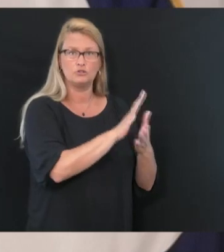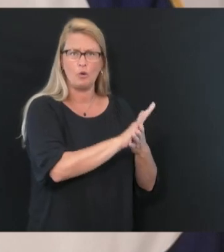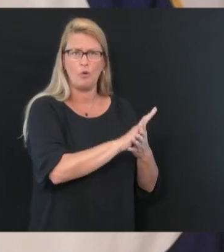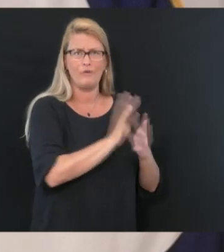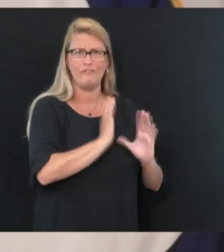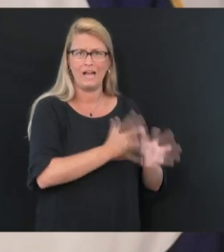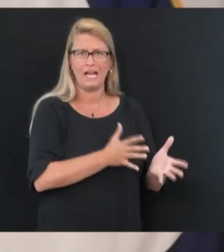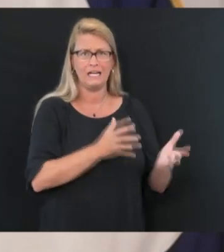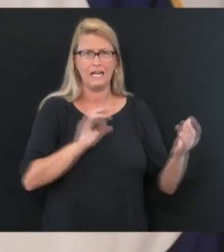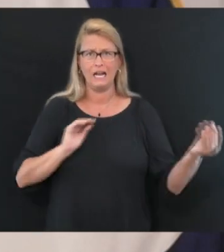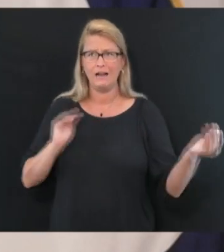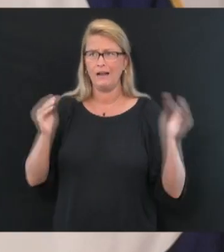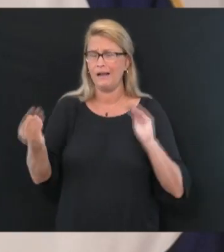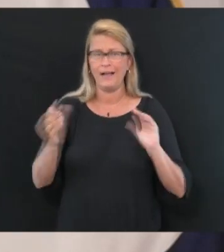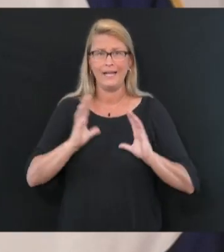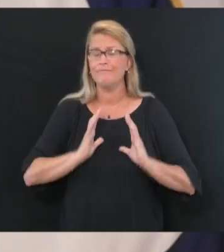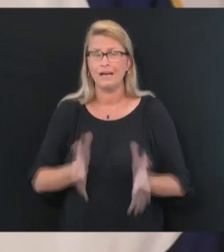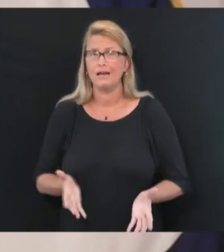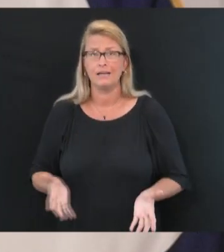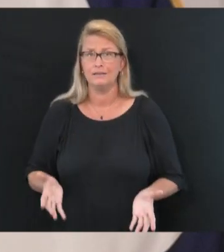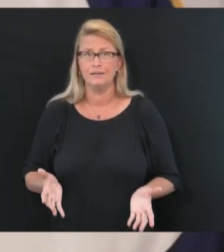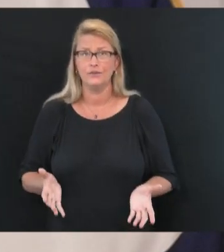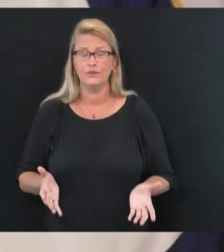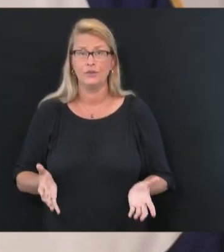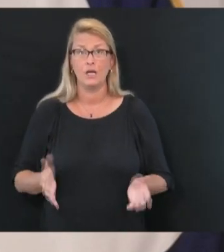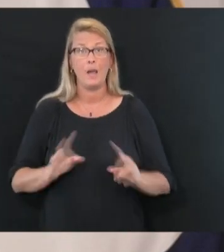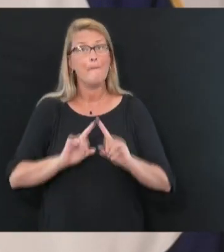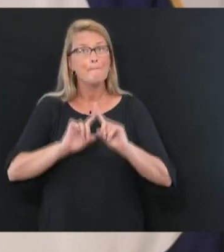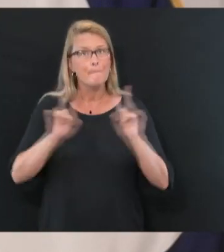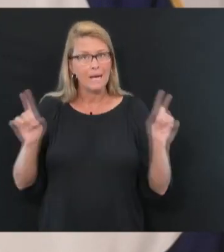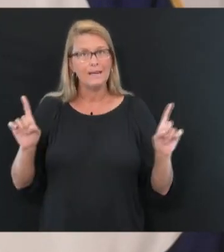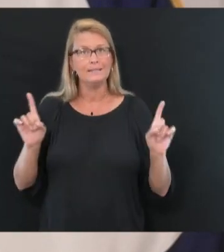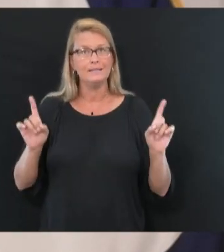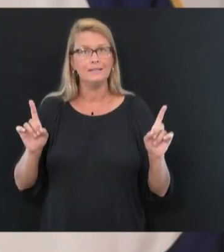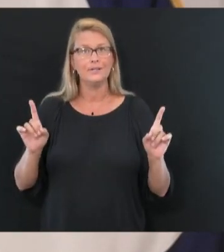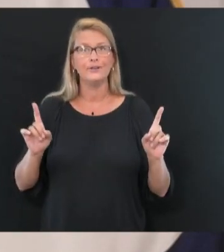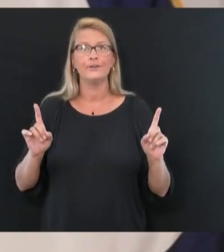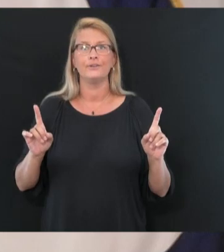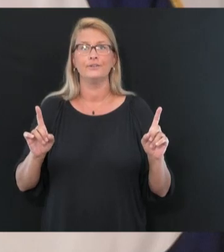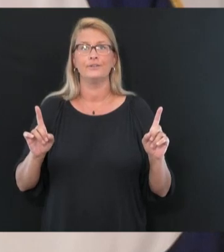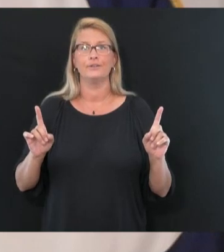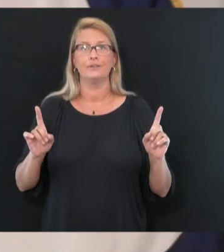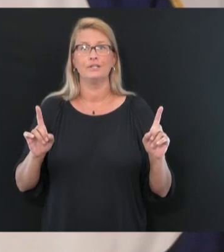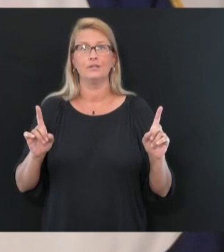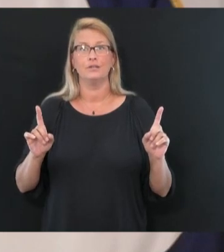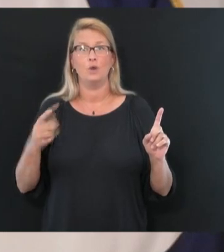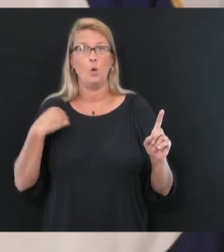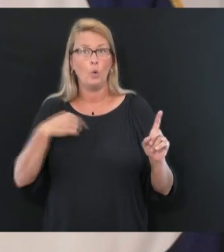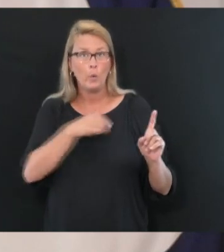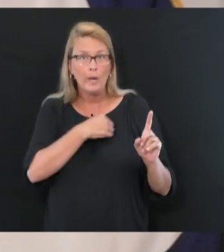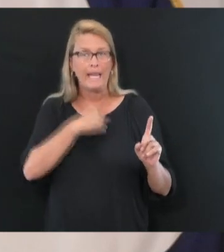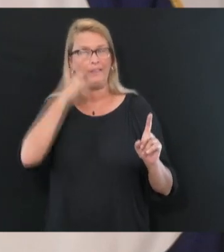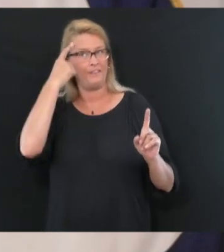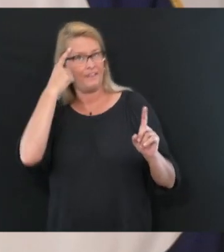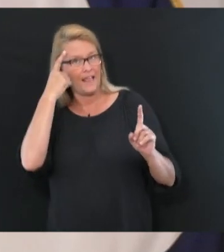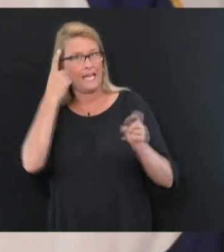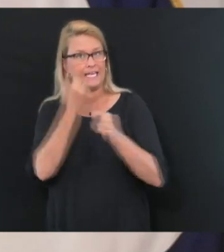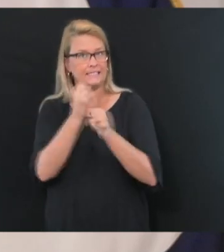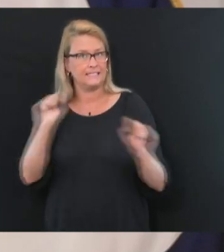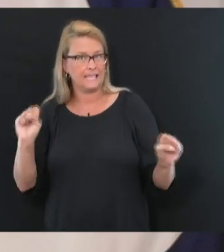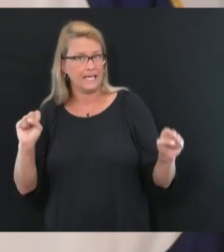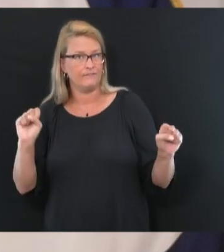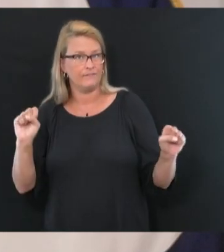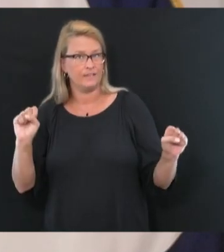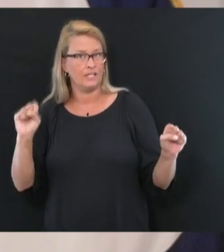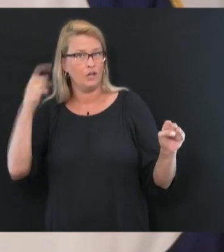they want to do it virtual, that's fine too. Now, but from the standpoint of what we think is safe